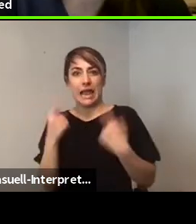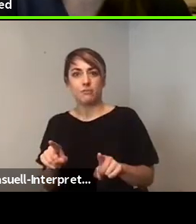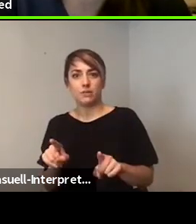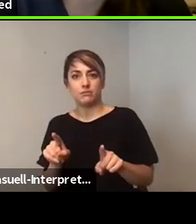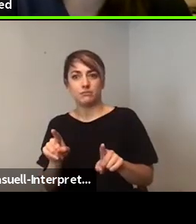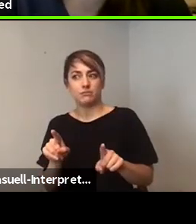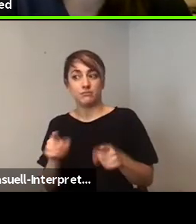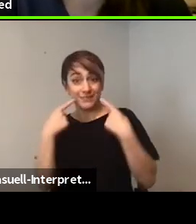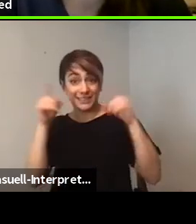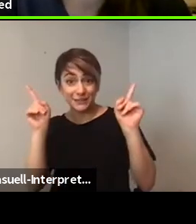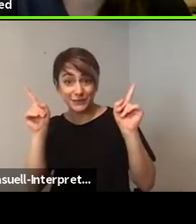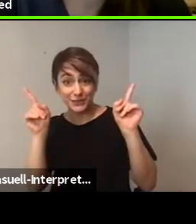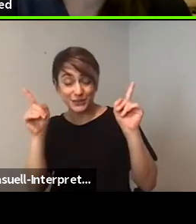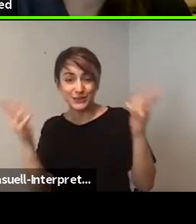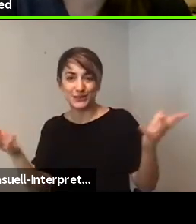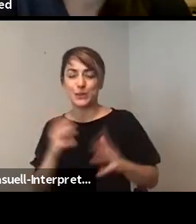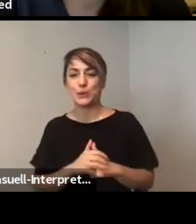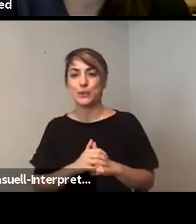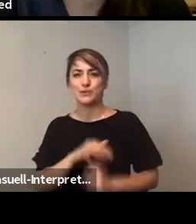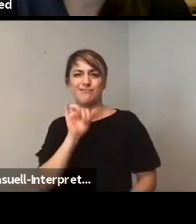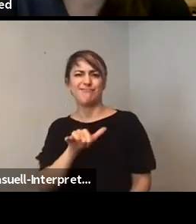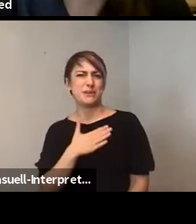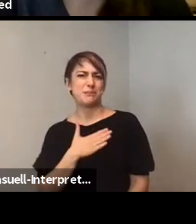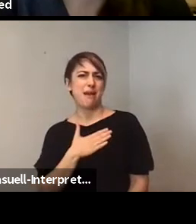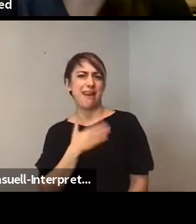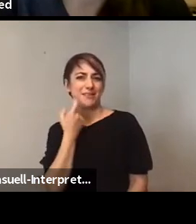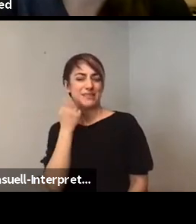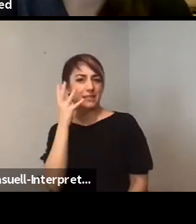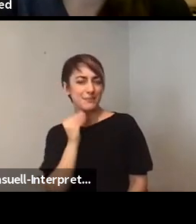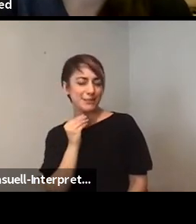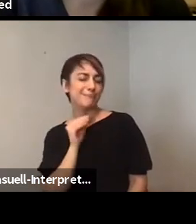from my side. It's